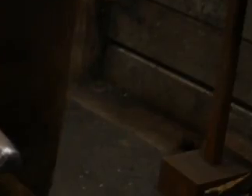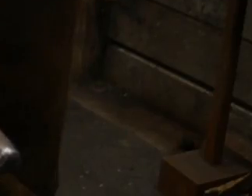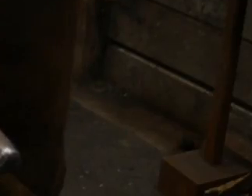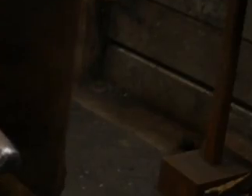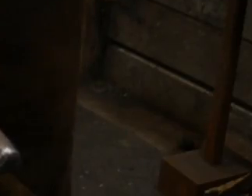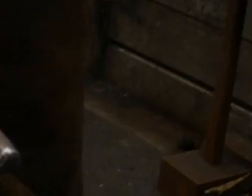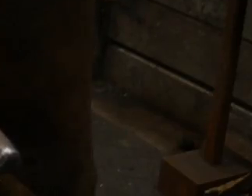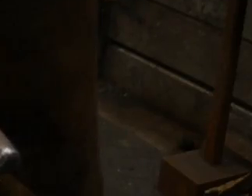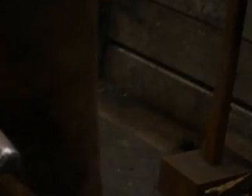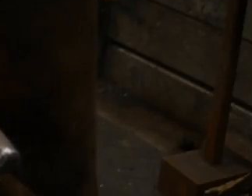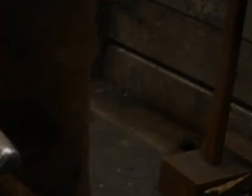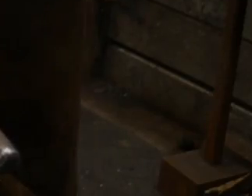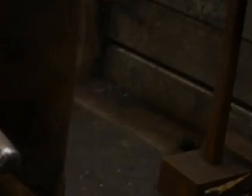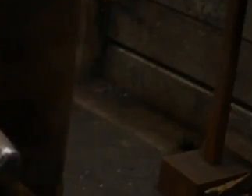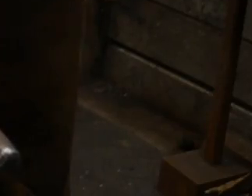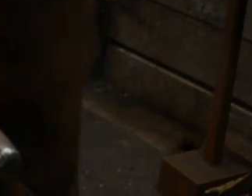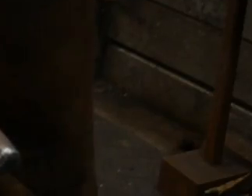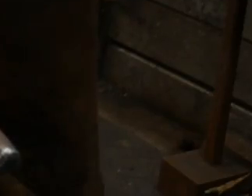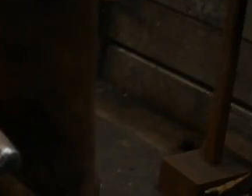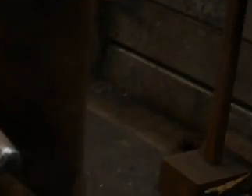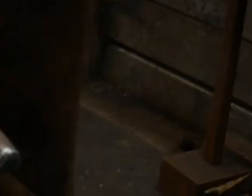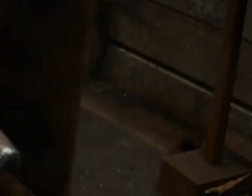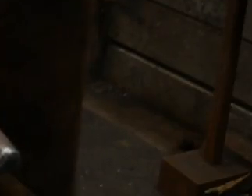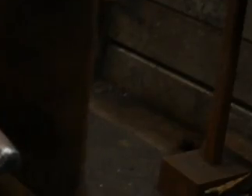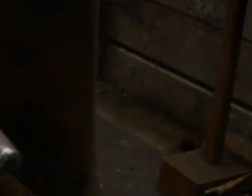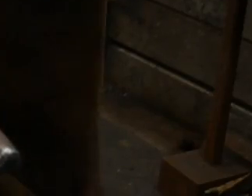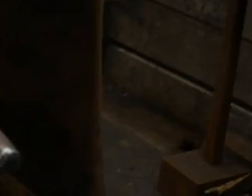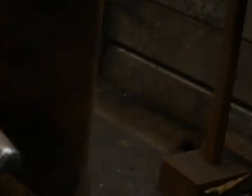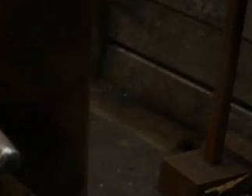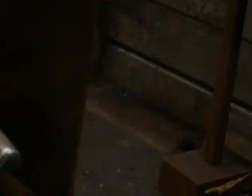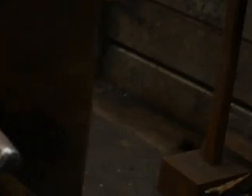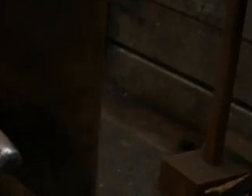chamfer on this piece. Now,